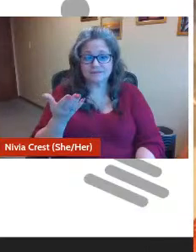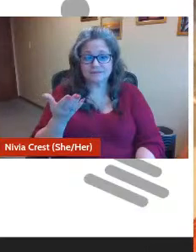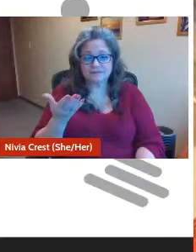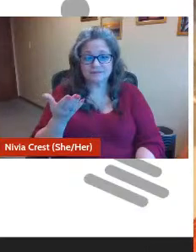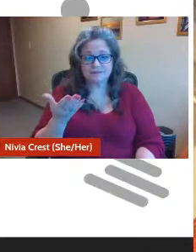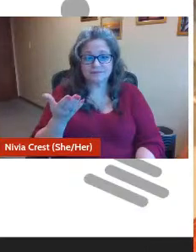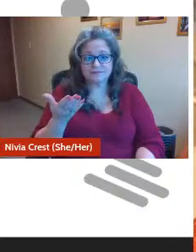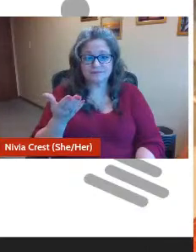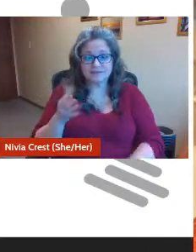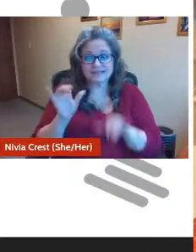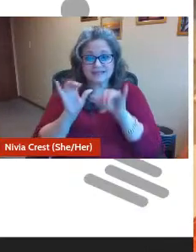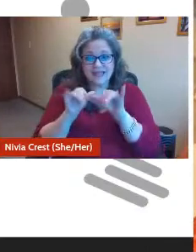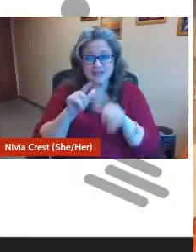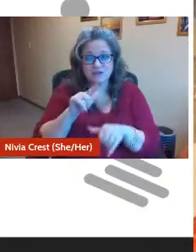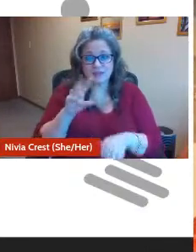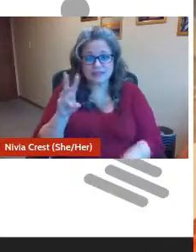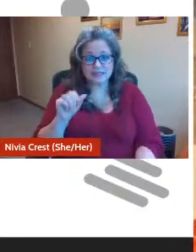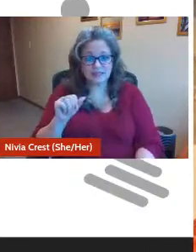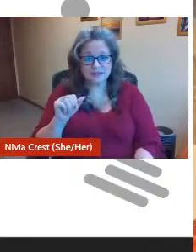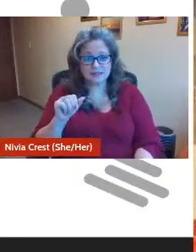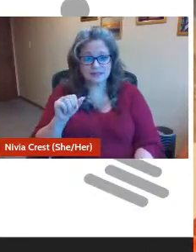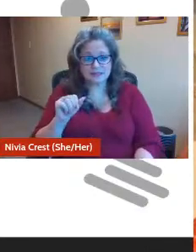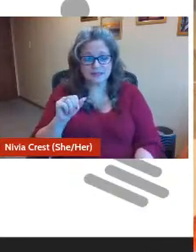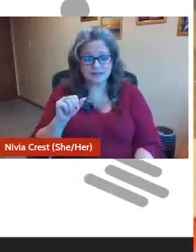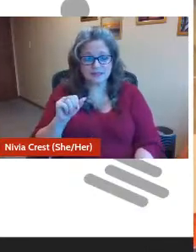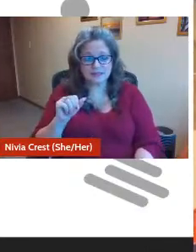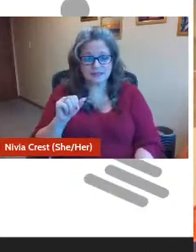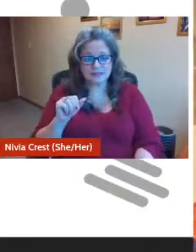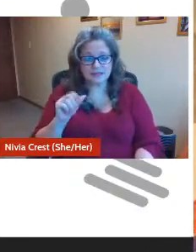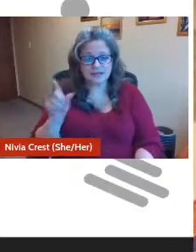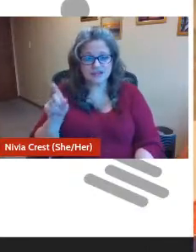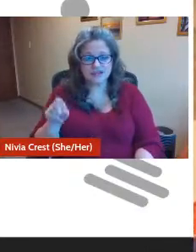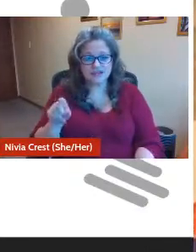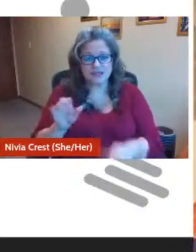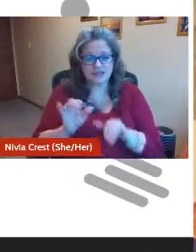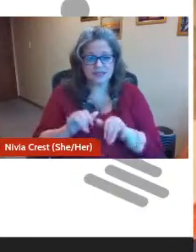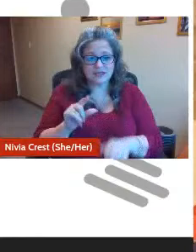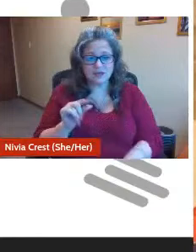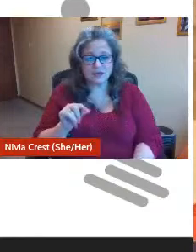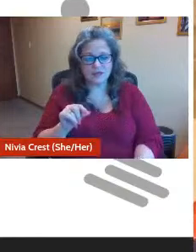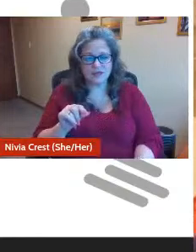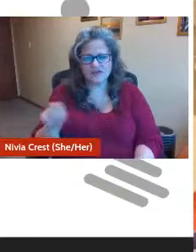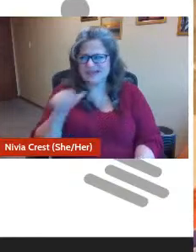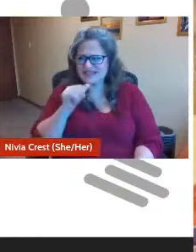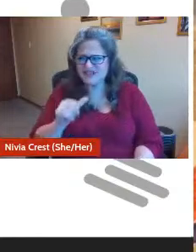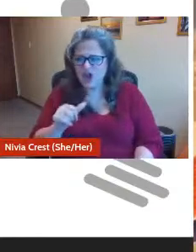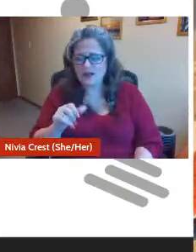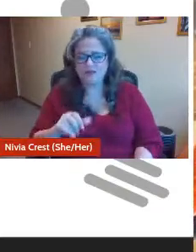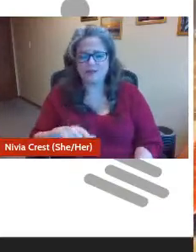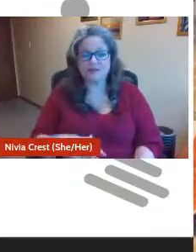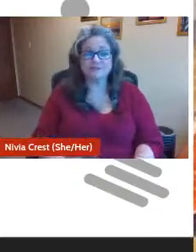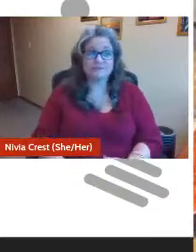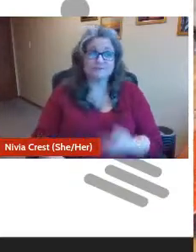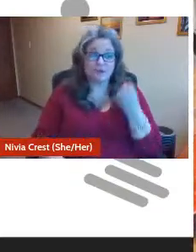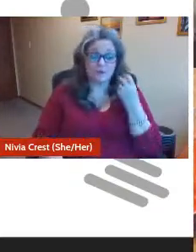26. And I think she was looking for 28. That is not, I met her like,